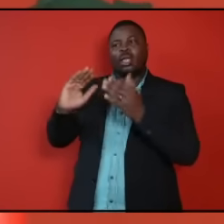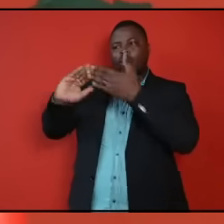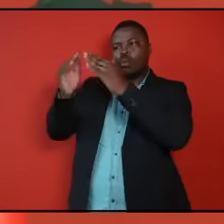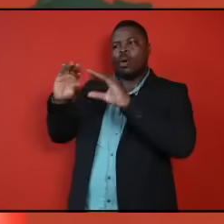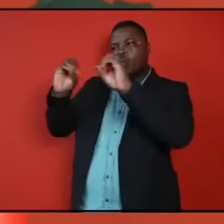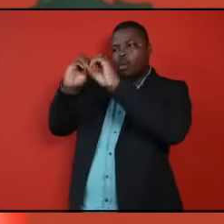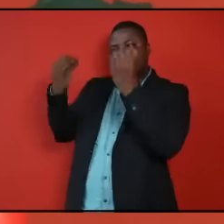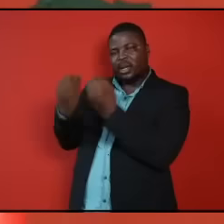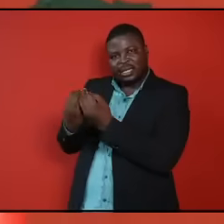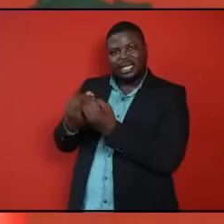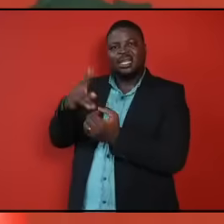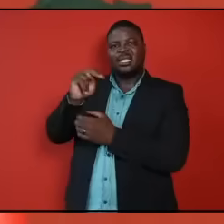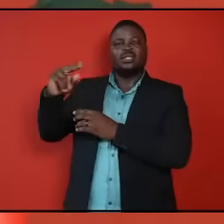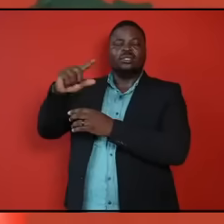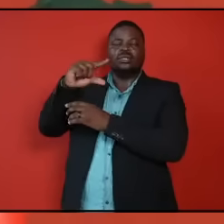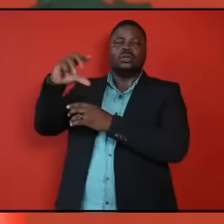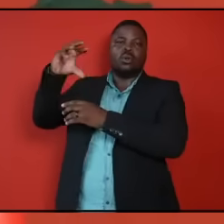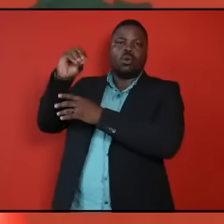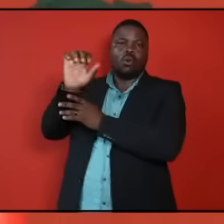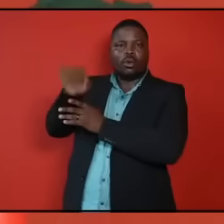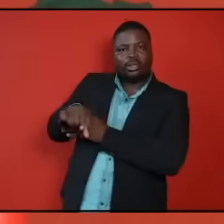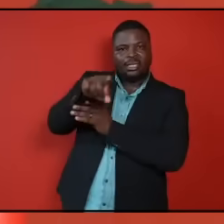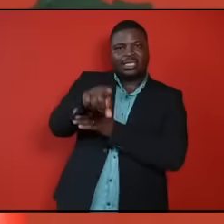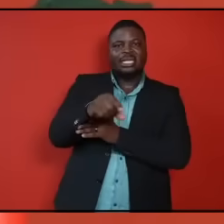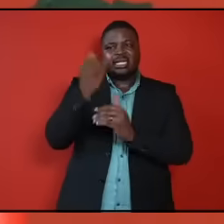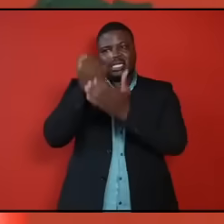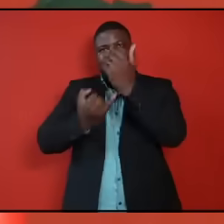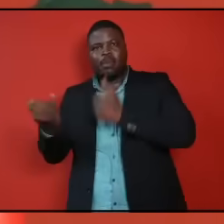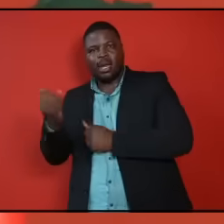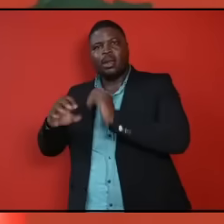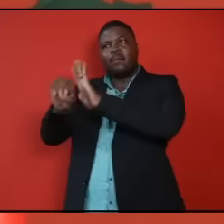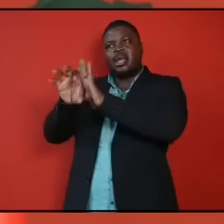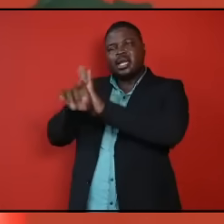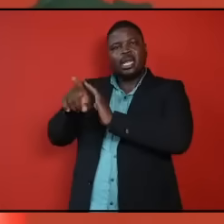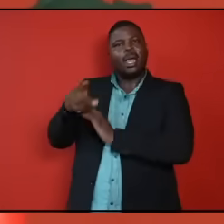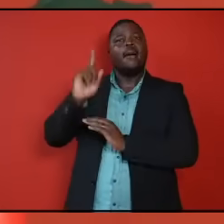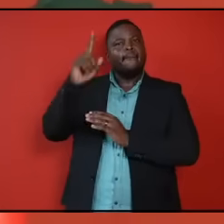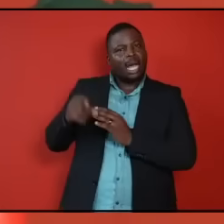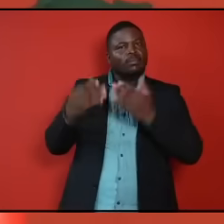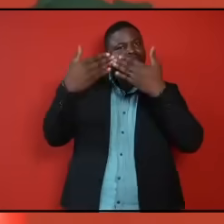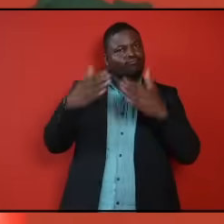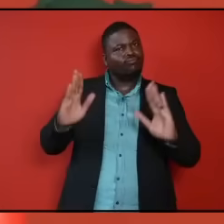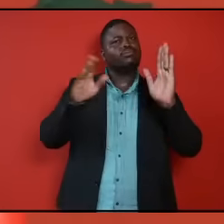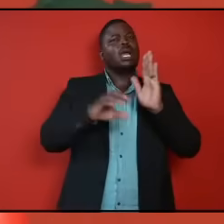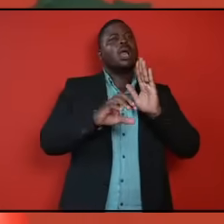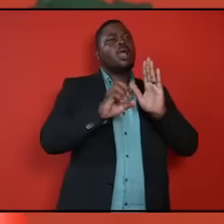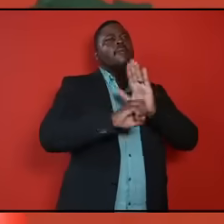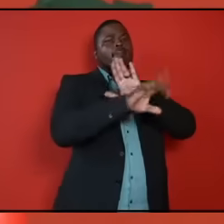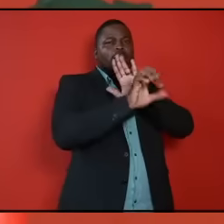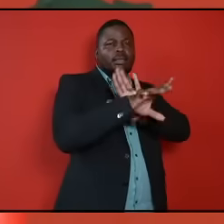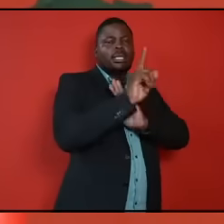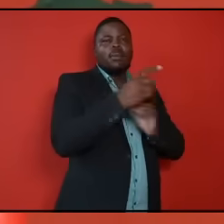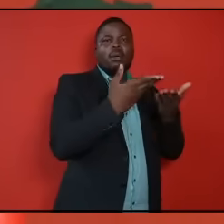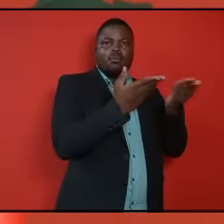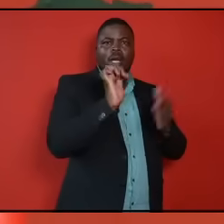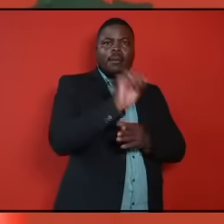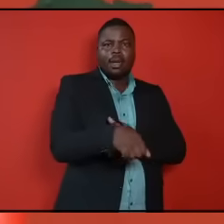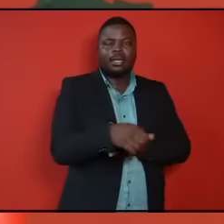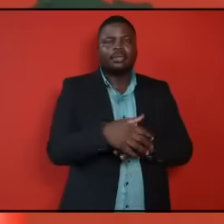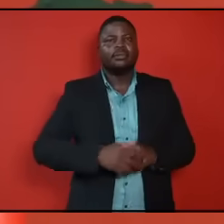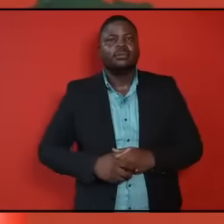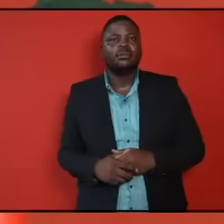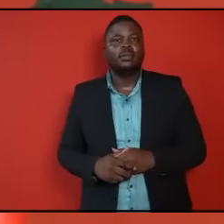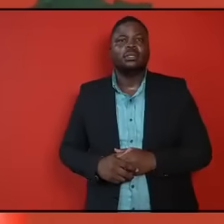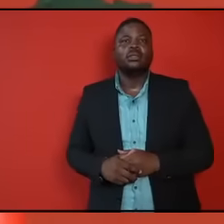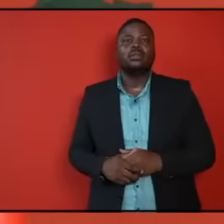supporters, and the suppression of independent media and communication. Just days before the vote, the Uganda